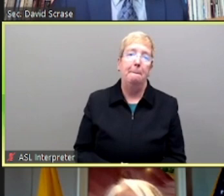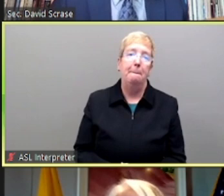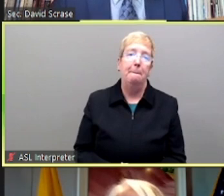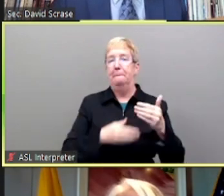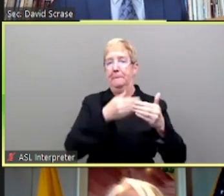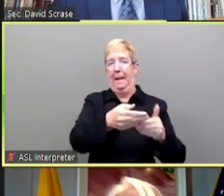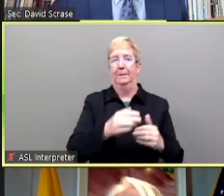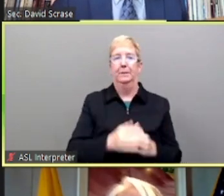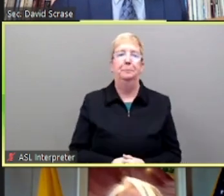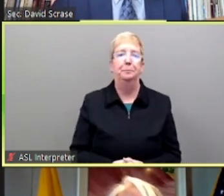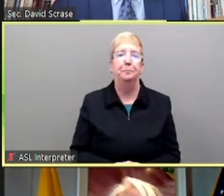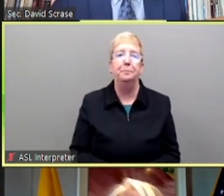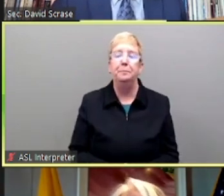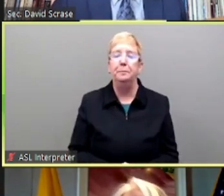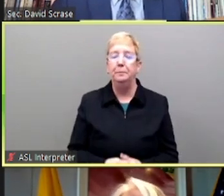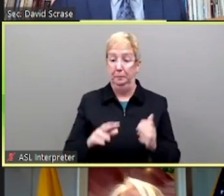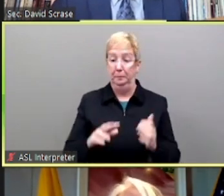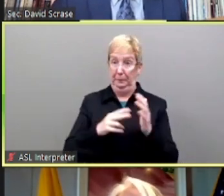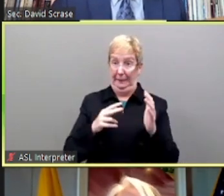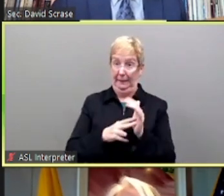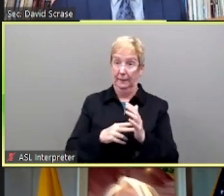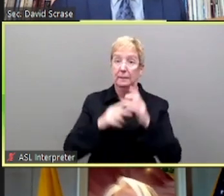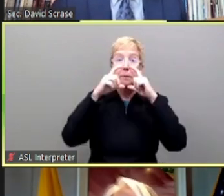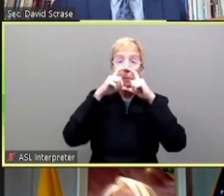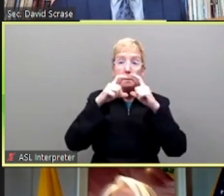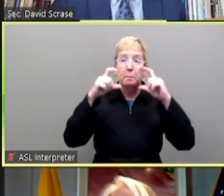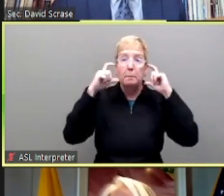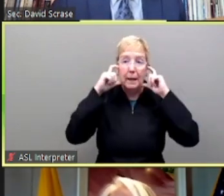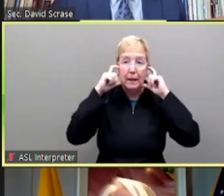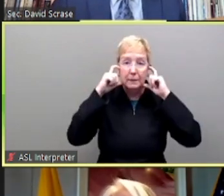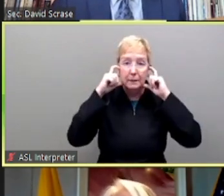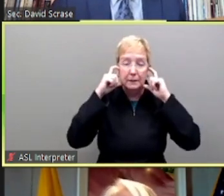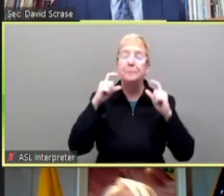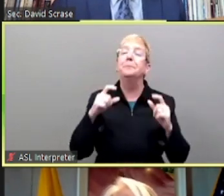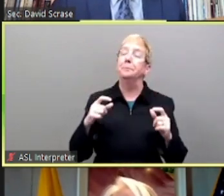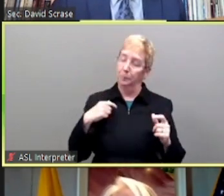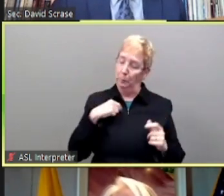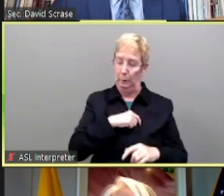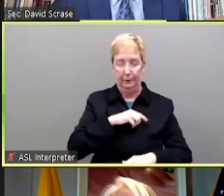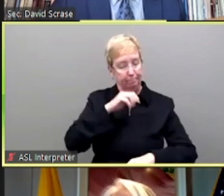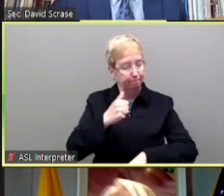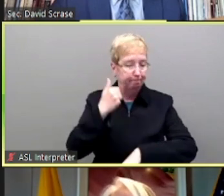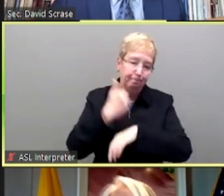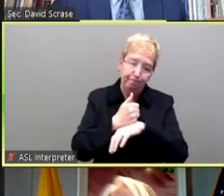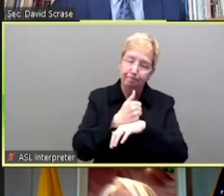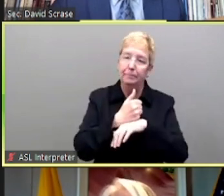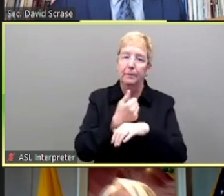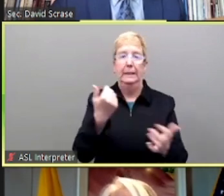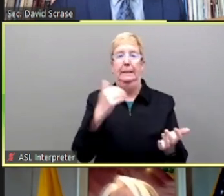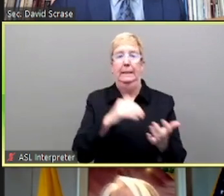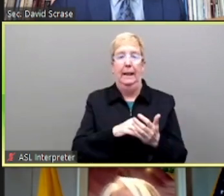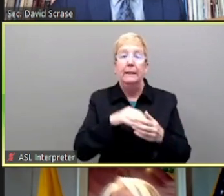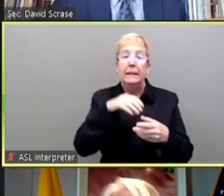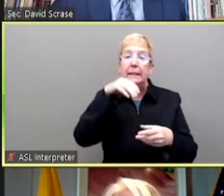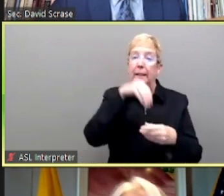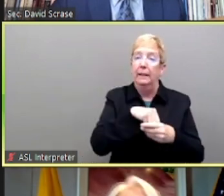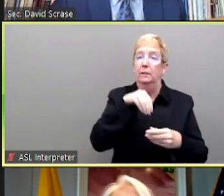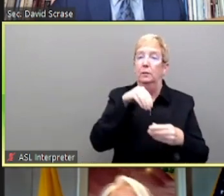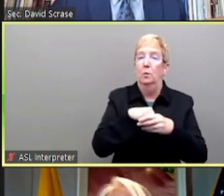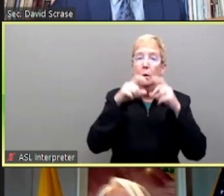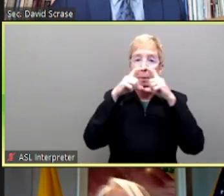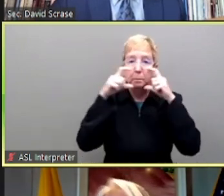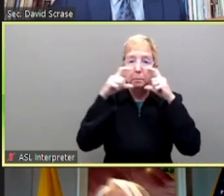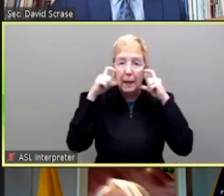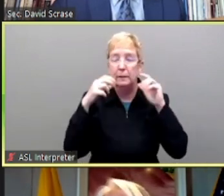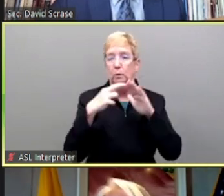So for masks, we now are reinstating an indoor mask requirement